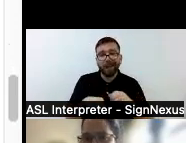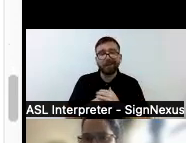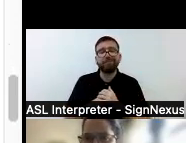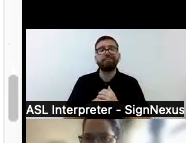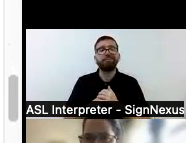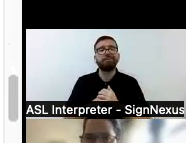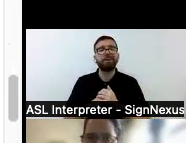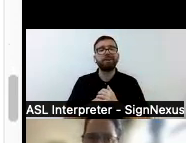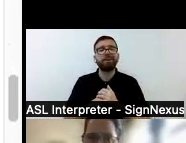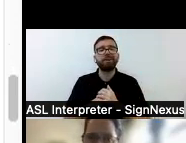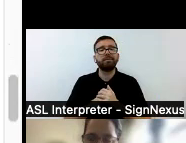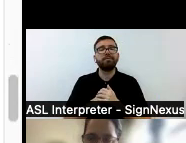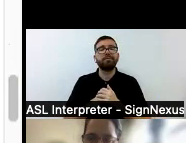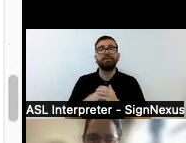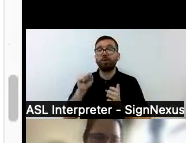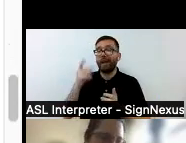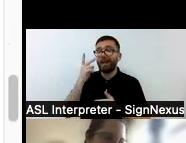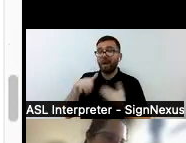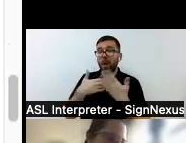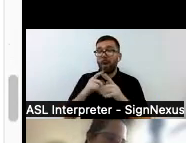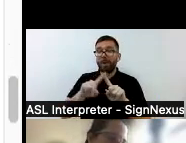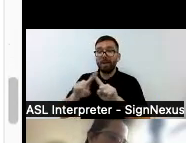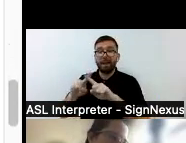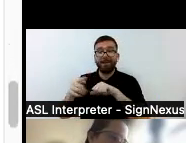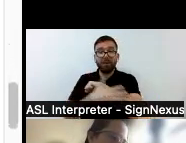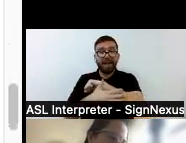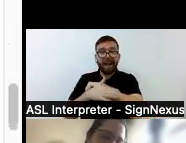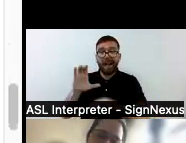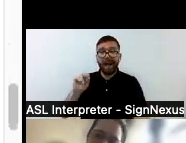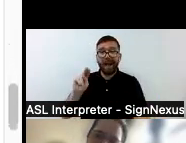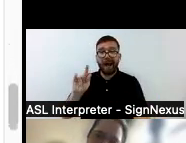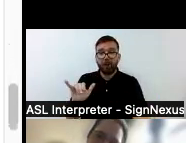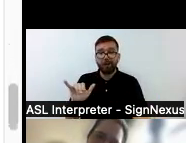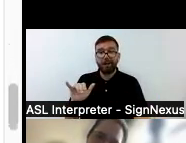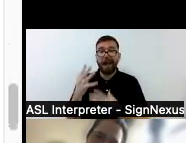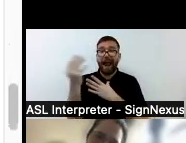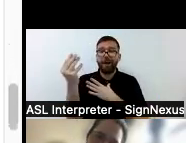the different counties outside of the 5 boroughs listed here. Are you able